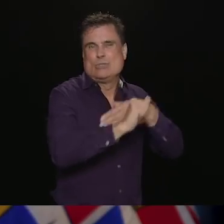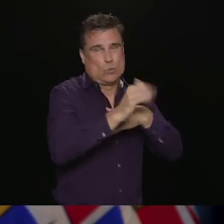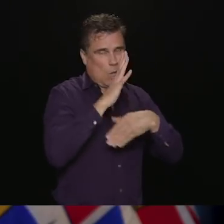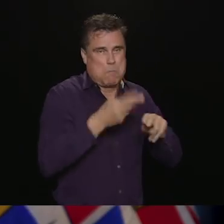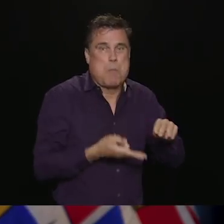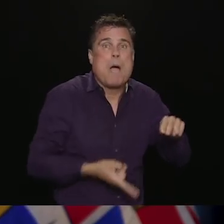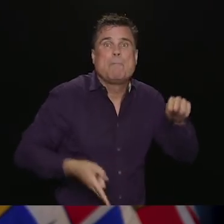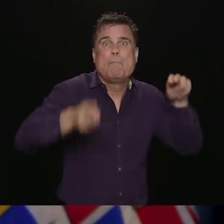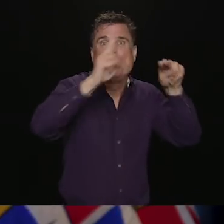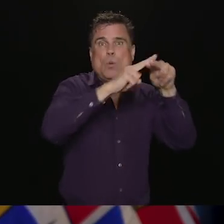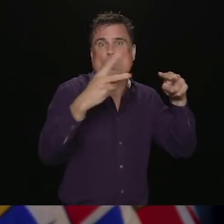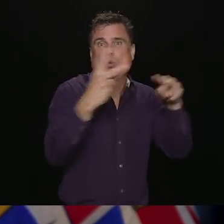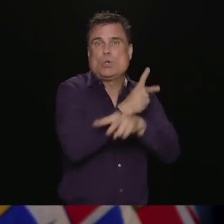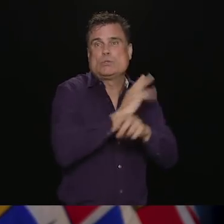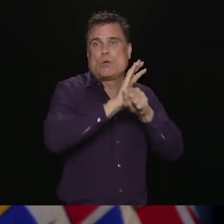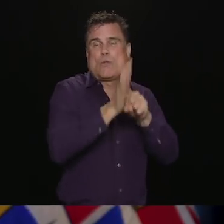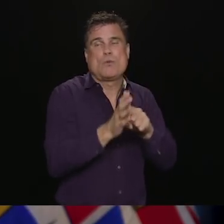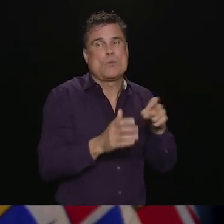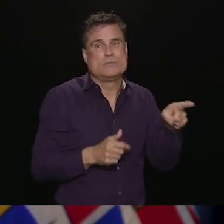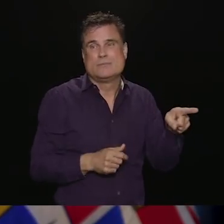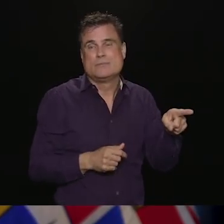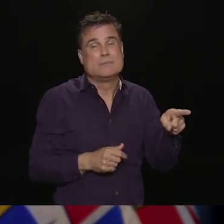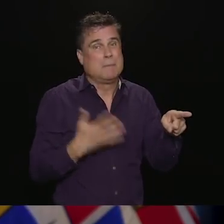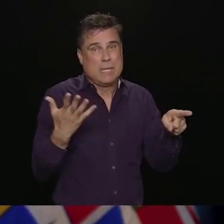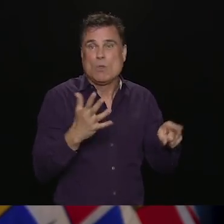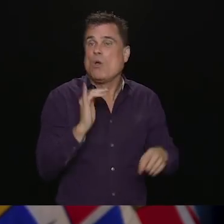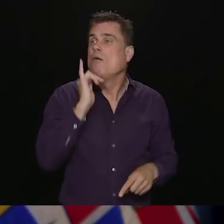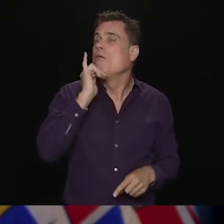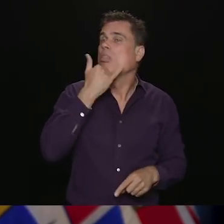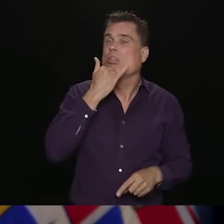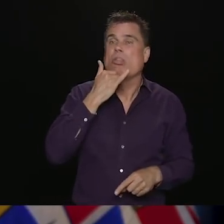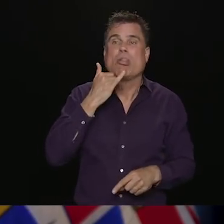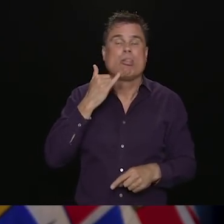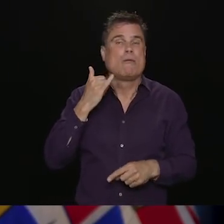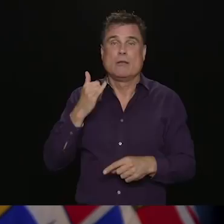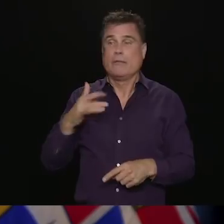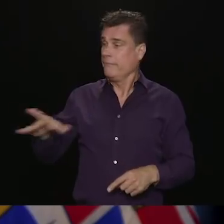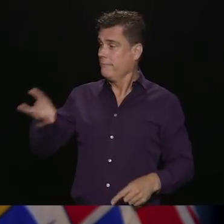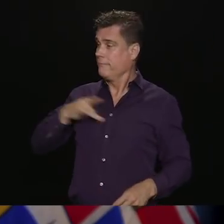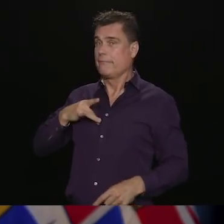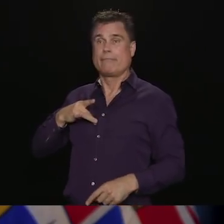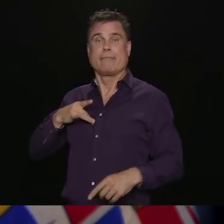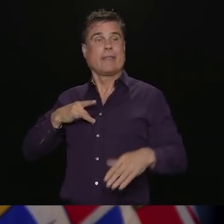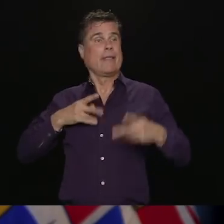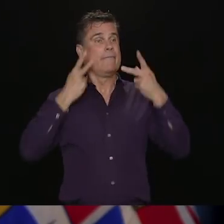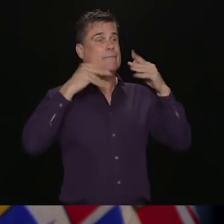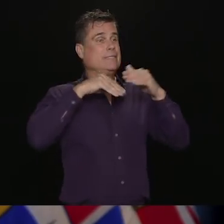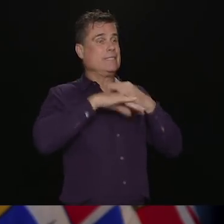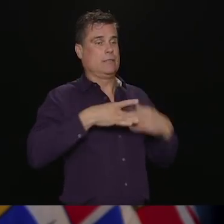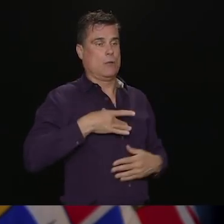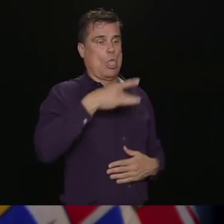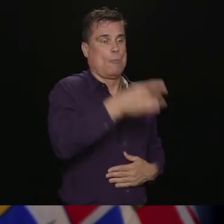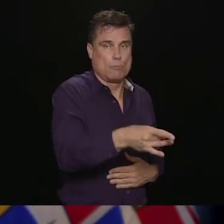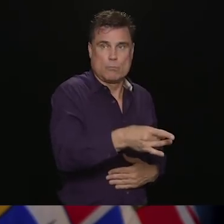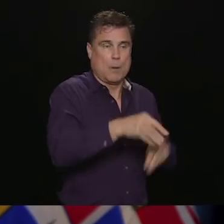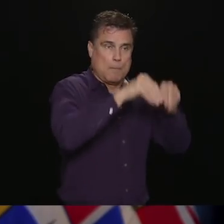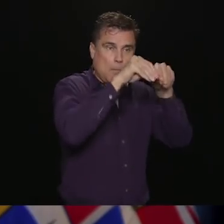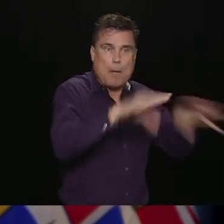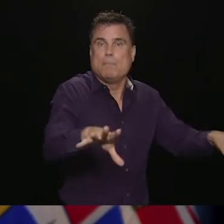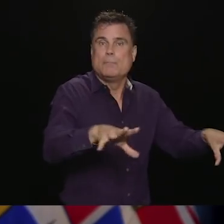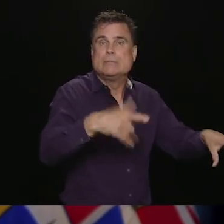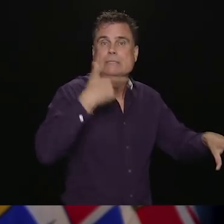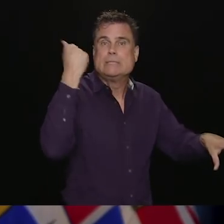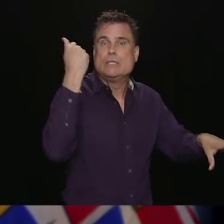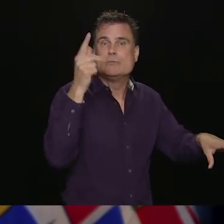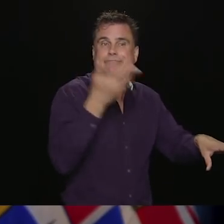So we're all struggling with that, both the owners and operators, the healthcare workers, families, and